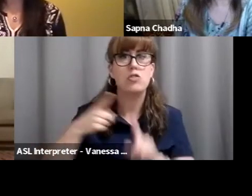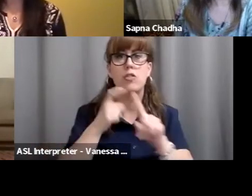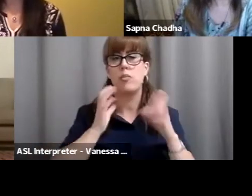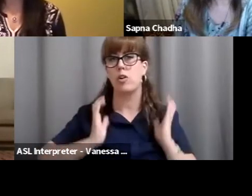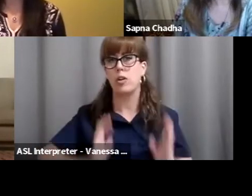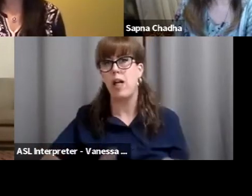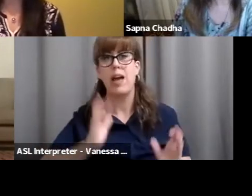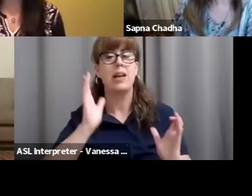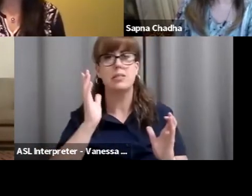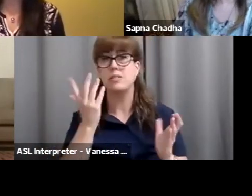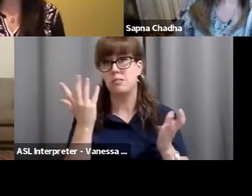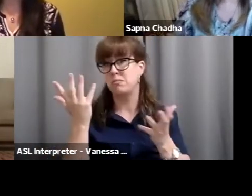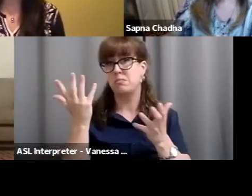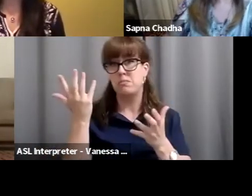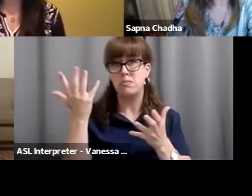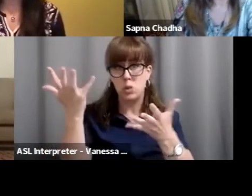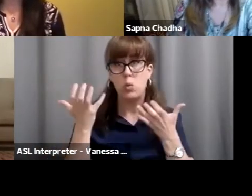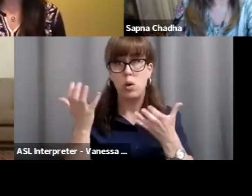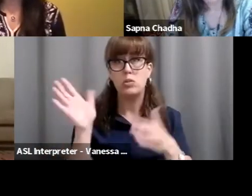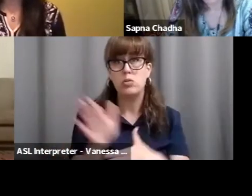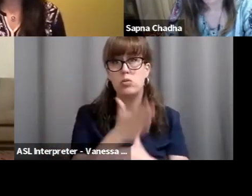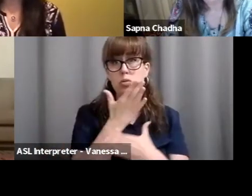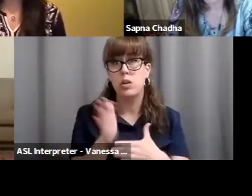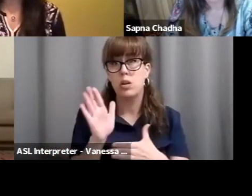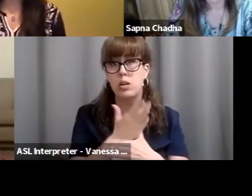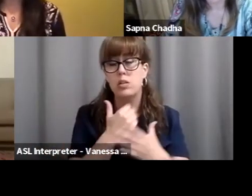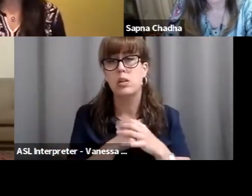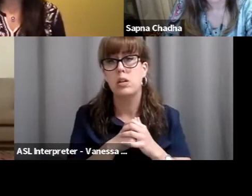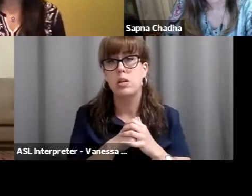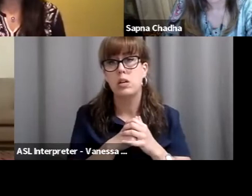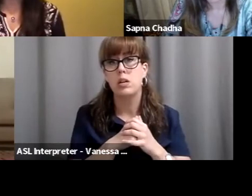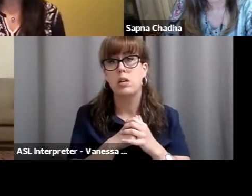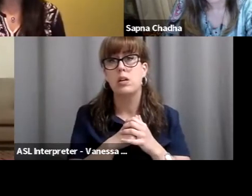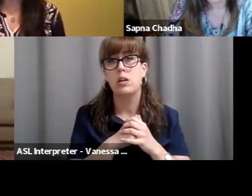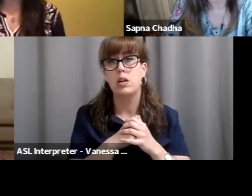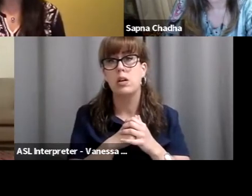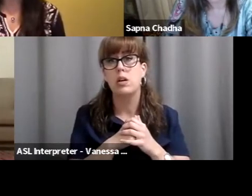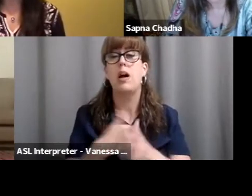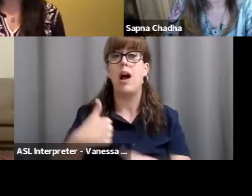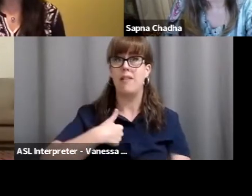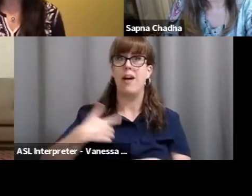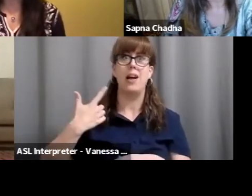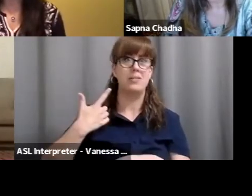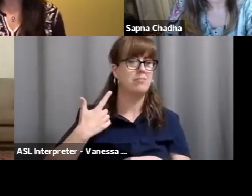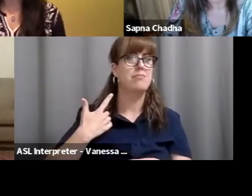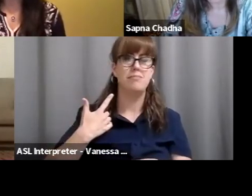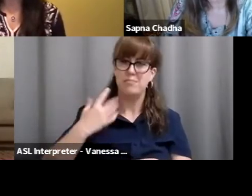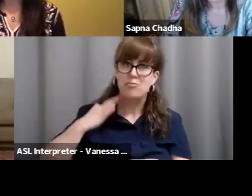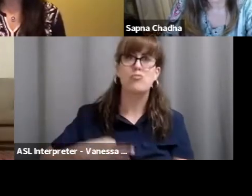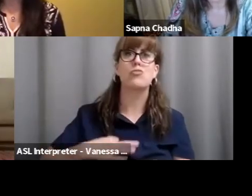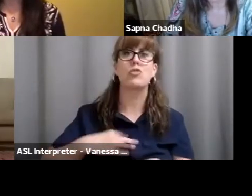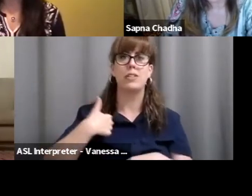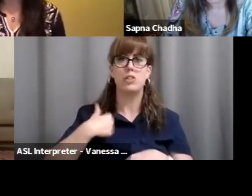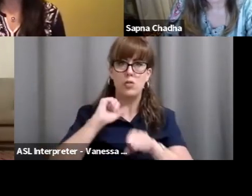us. Yeah, no, sure. And, we've had the privilege of working with the Institute over time. I think the biggest thing that